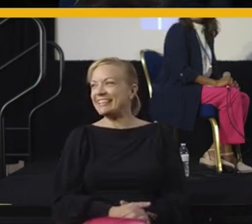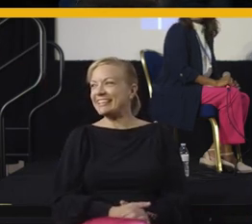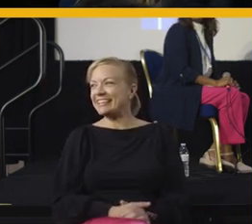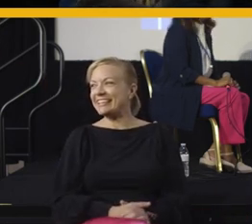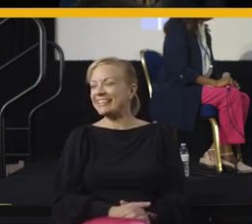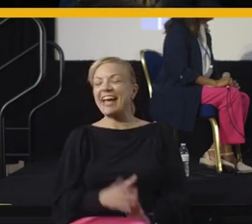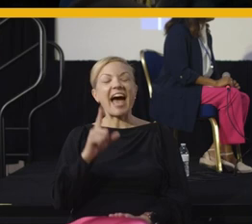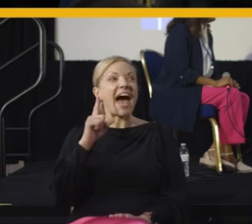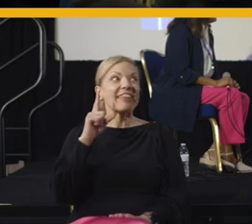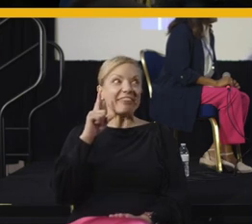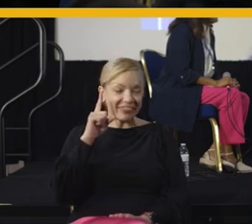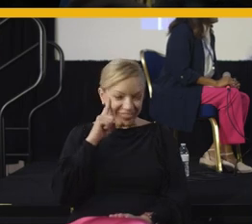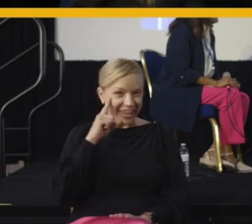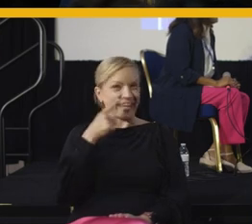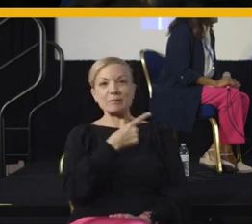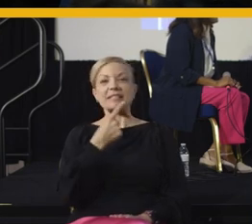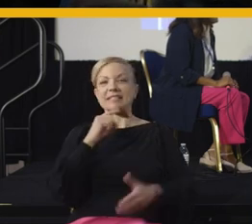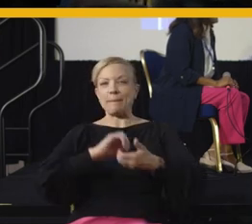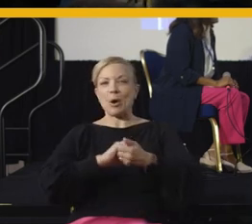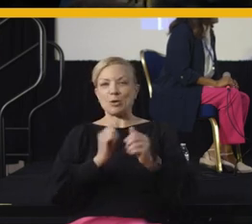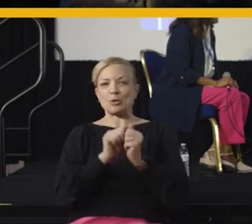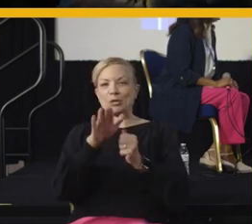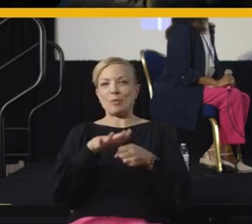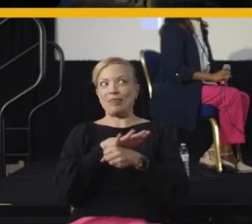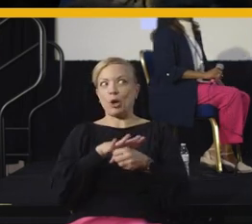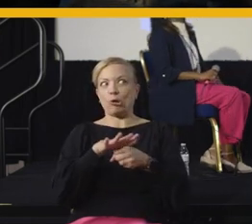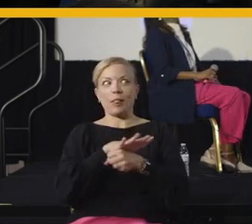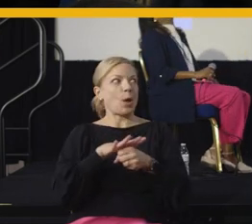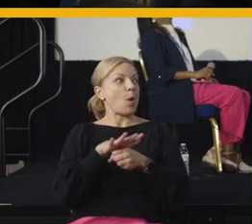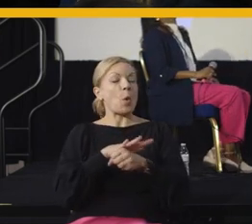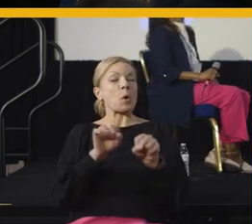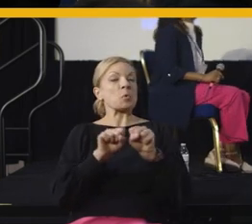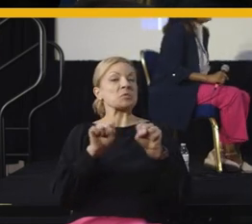I think he was going to say partnership with your local station.